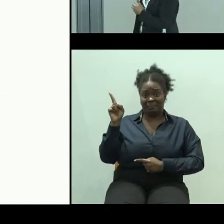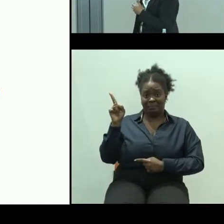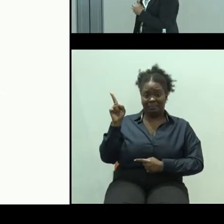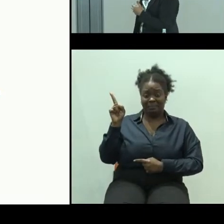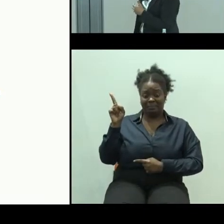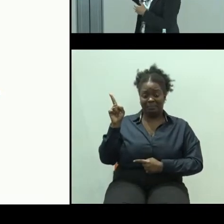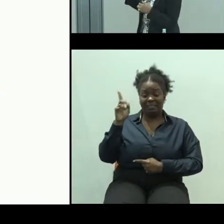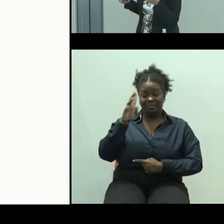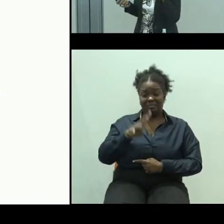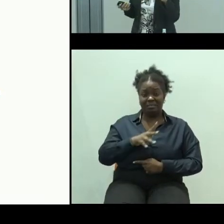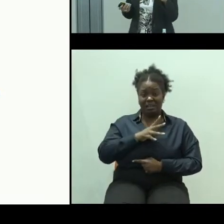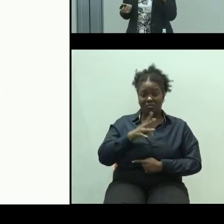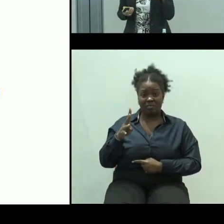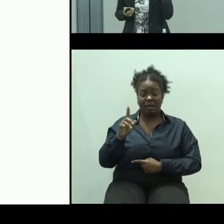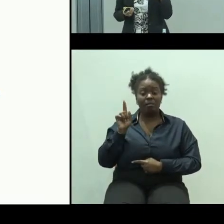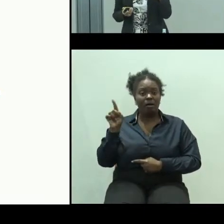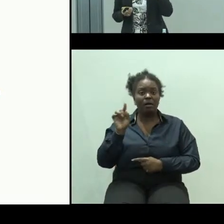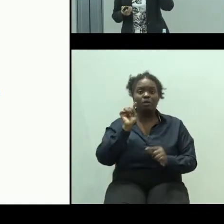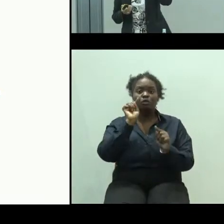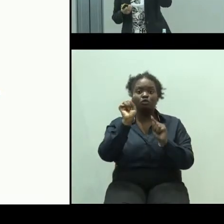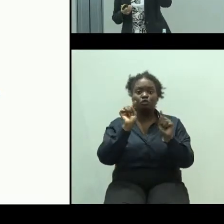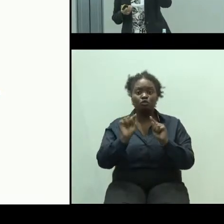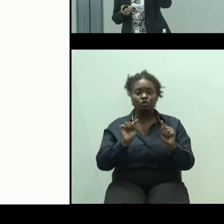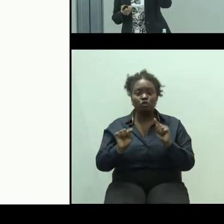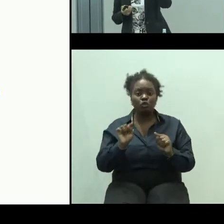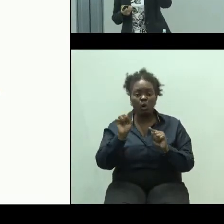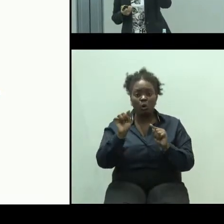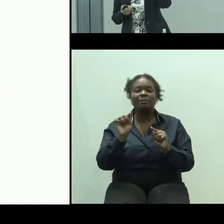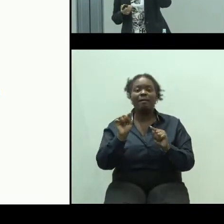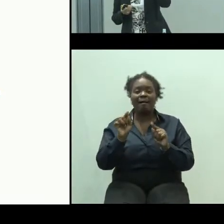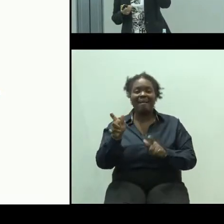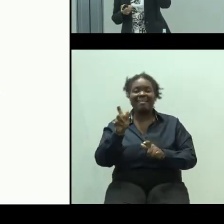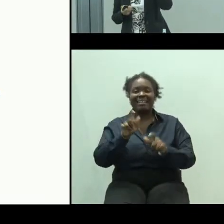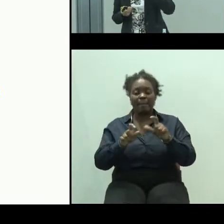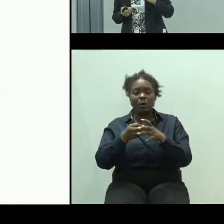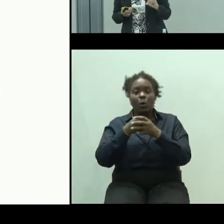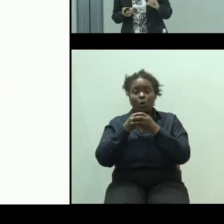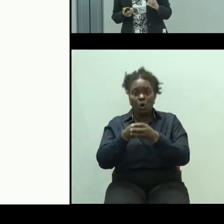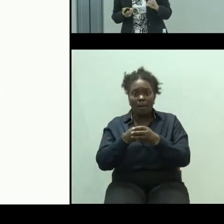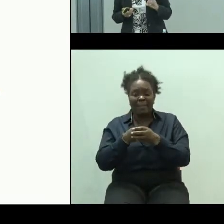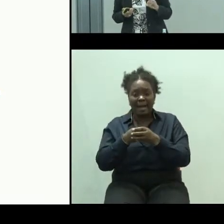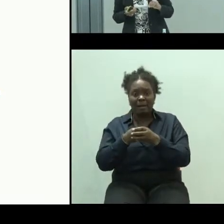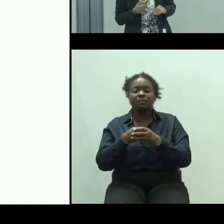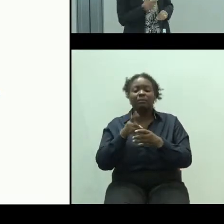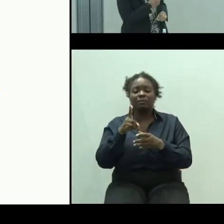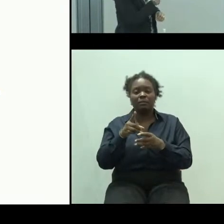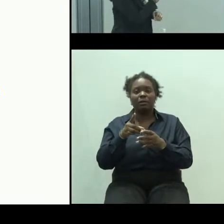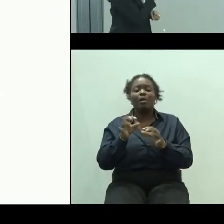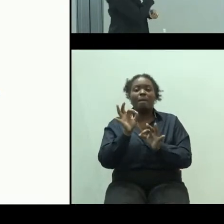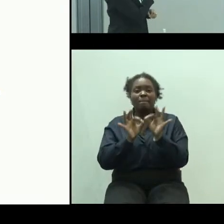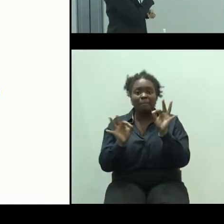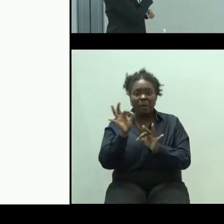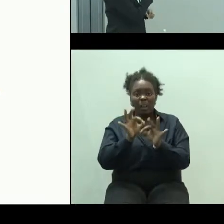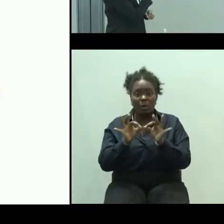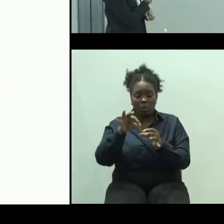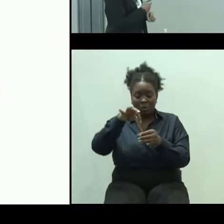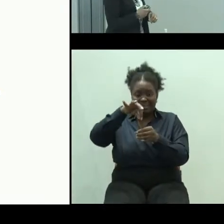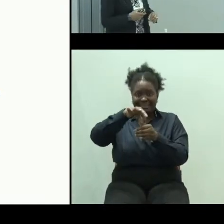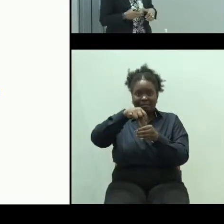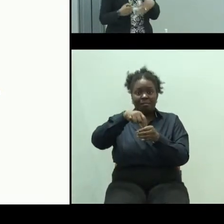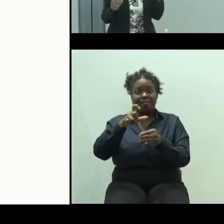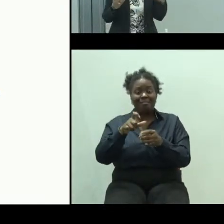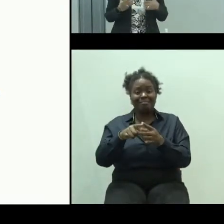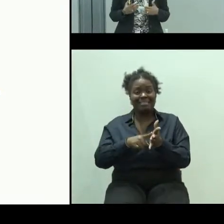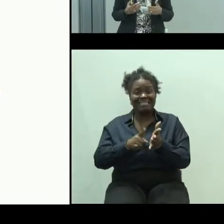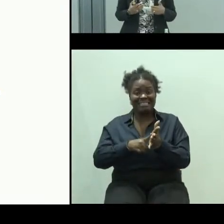here, each of these dots represents a chemical compound, so that's some molecule present in the cell, and then the lines between